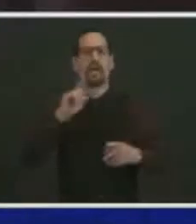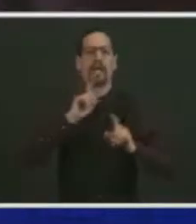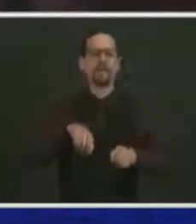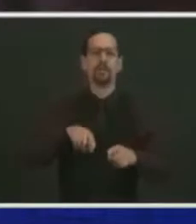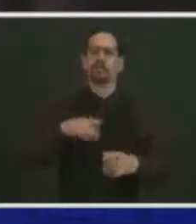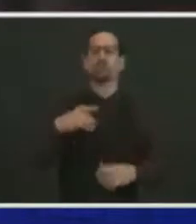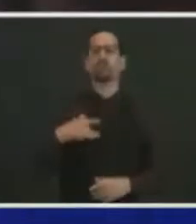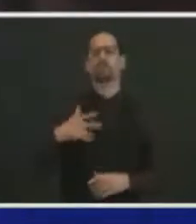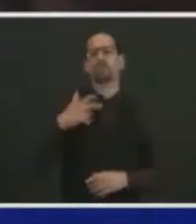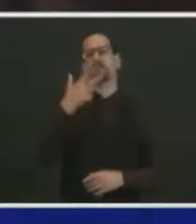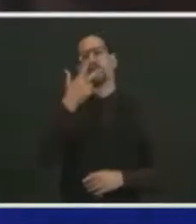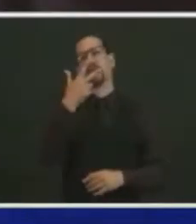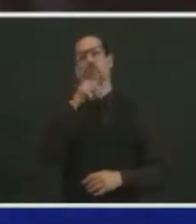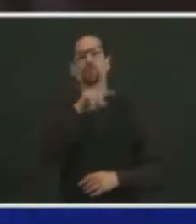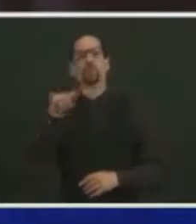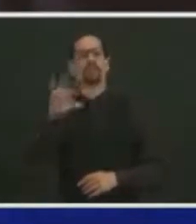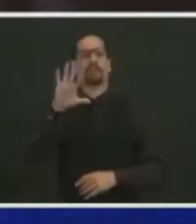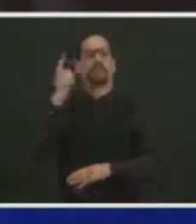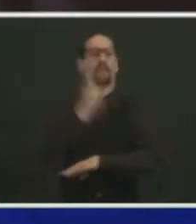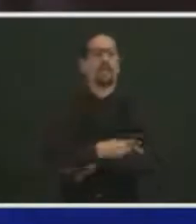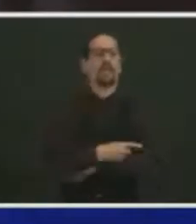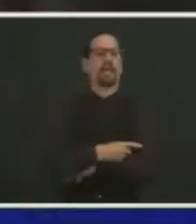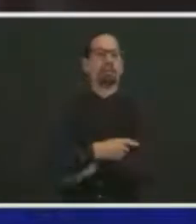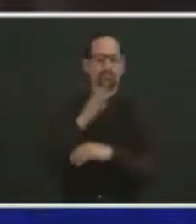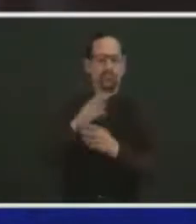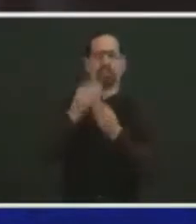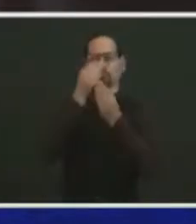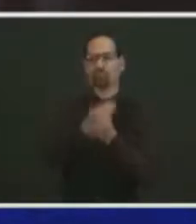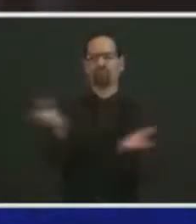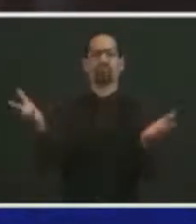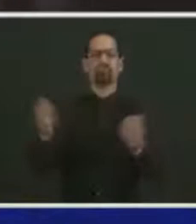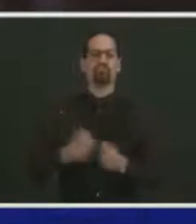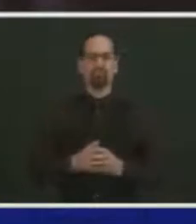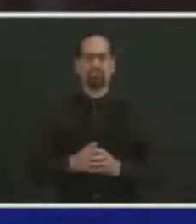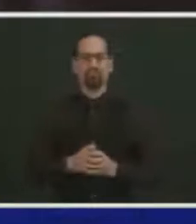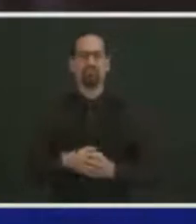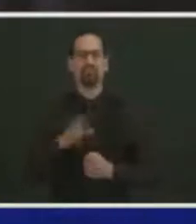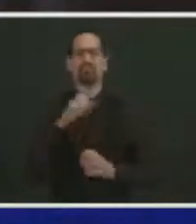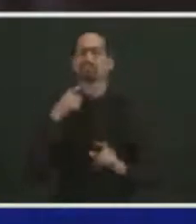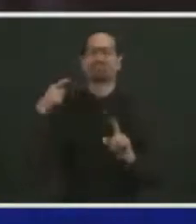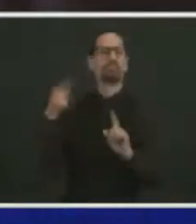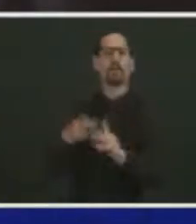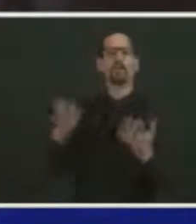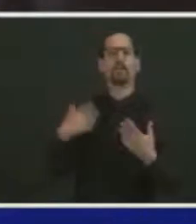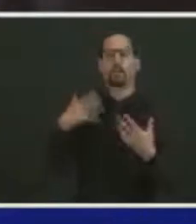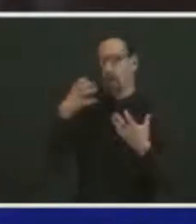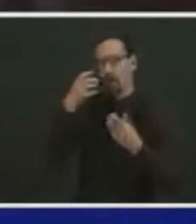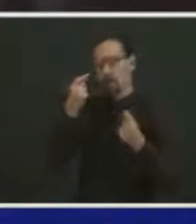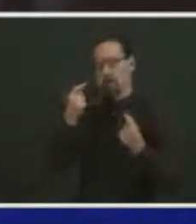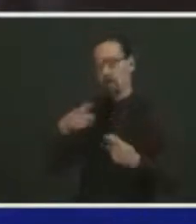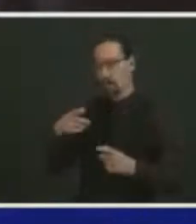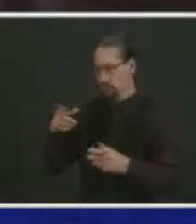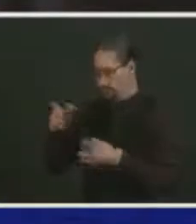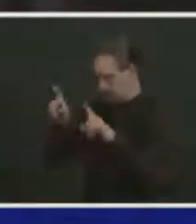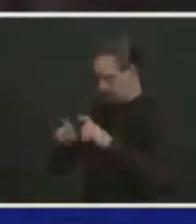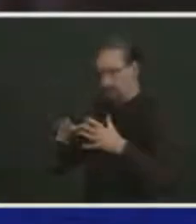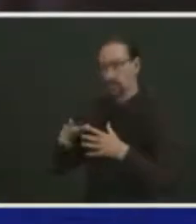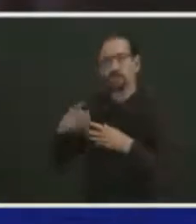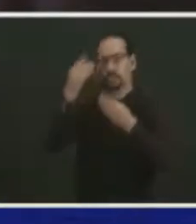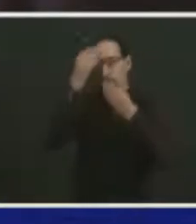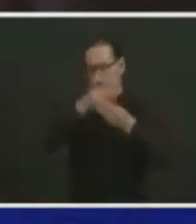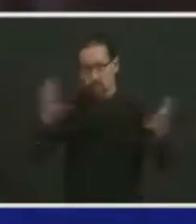will continue to keep you informed as we learn of the information. Again, this is a sampling of the